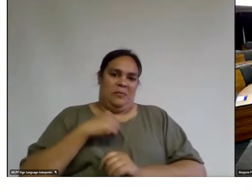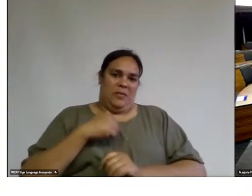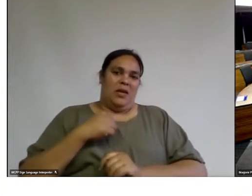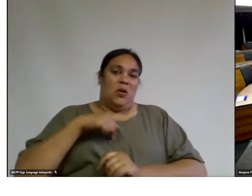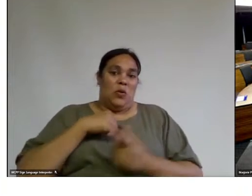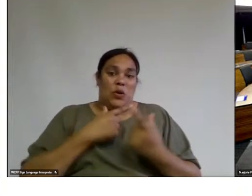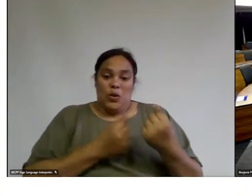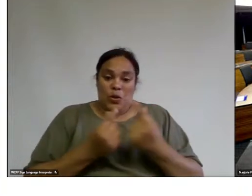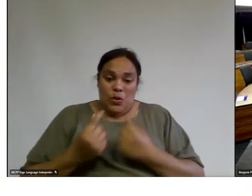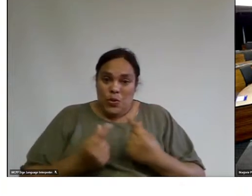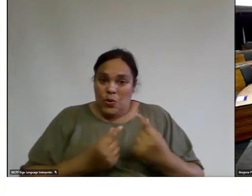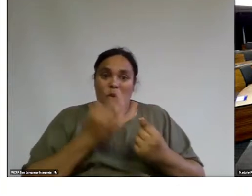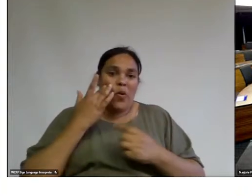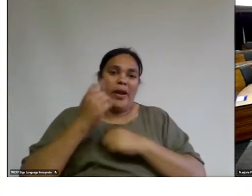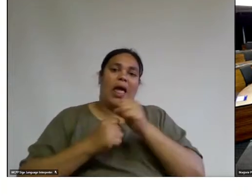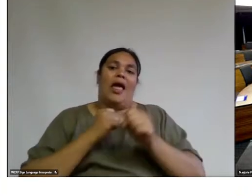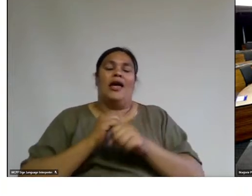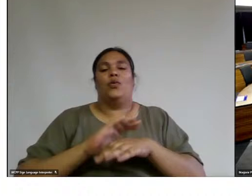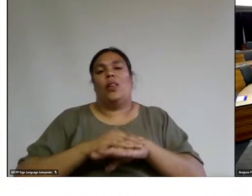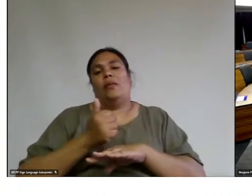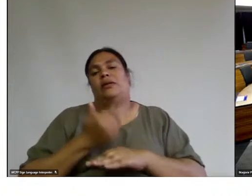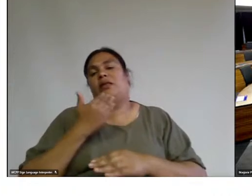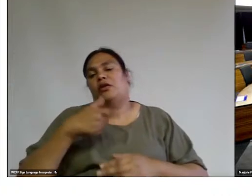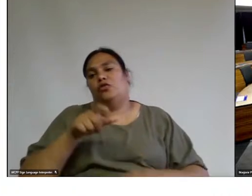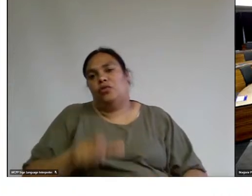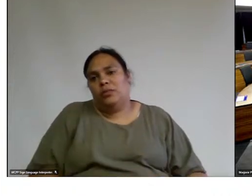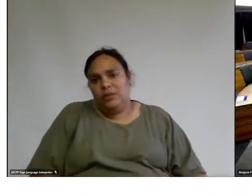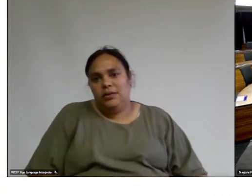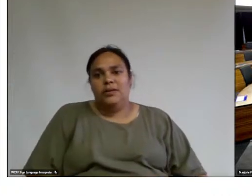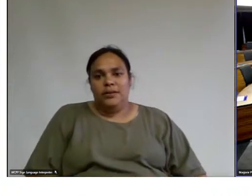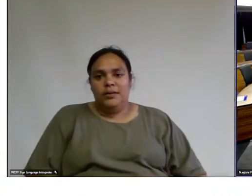do that on the annual basis. Thank you, Chair.